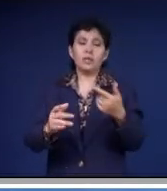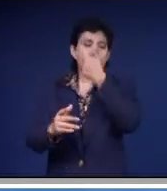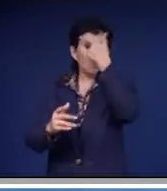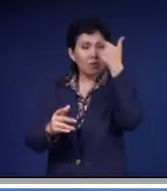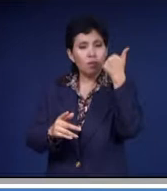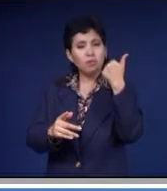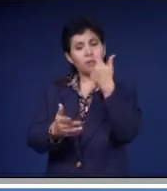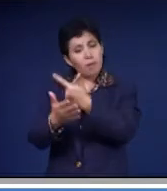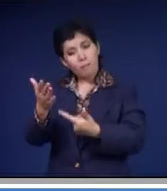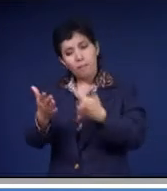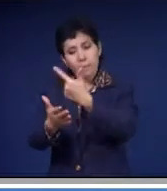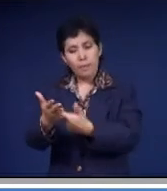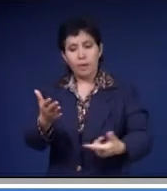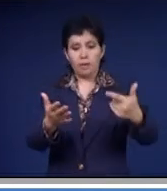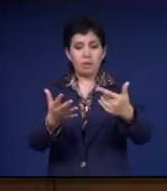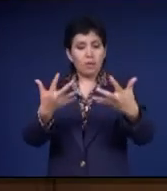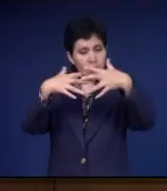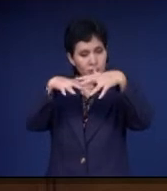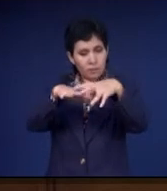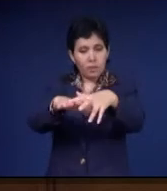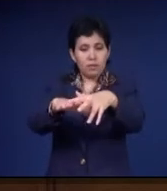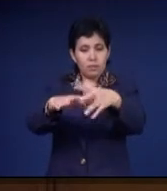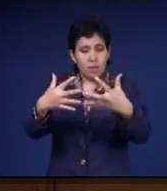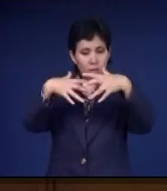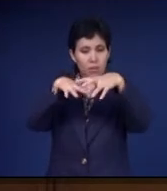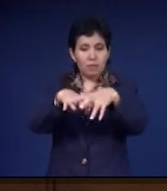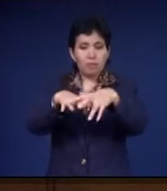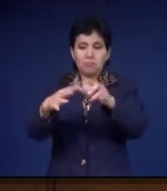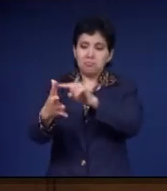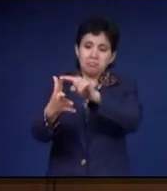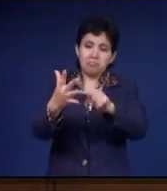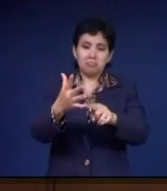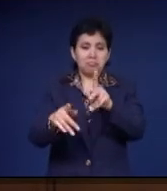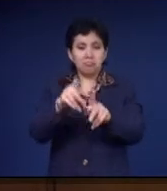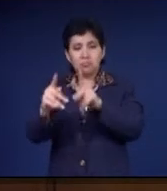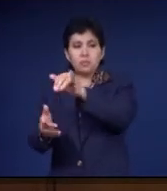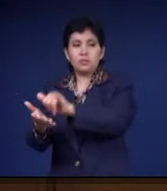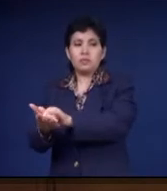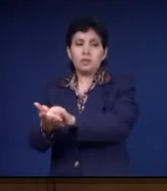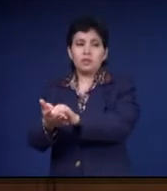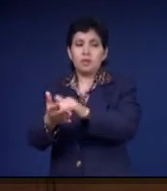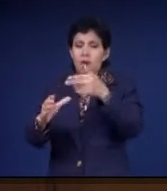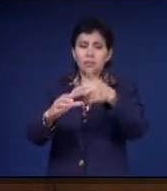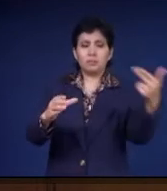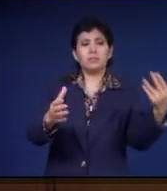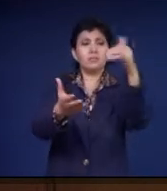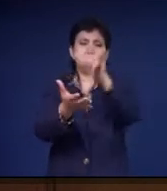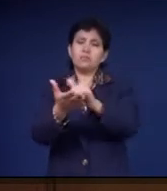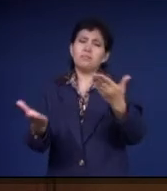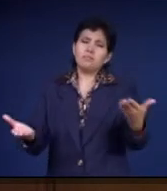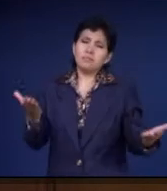everything is influencing each other, or they're interacting with each other, so sometimes your outcome may